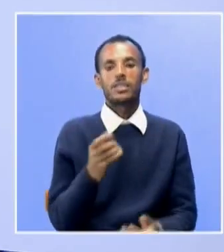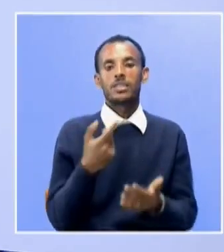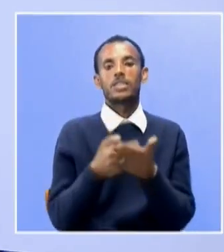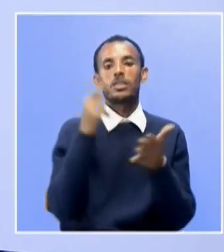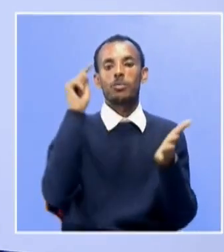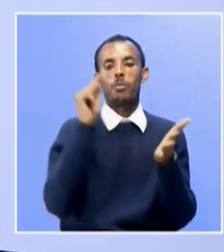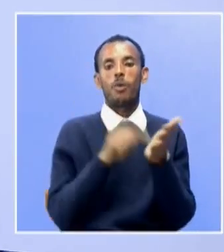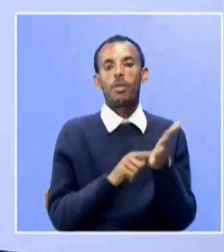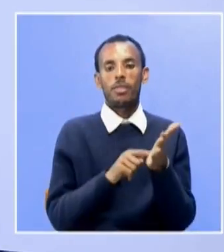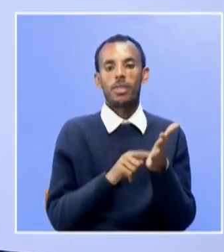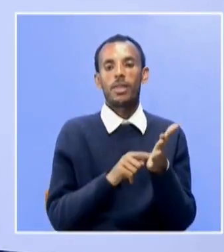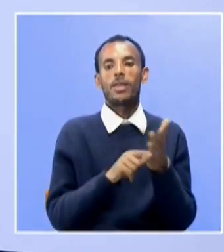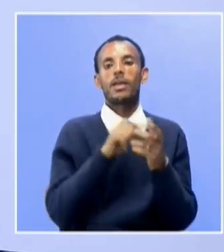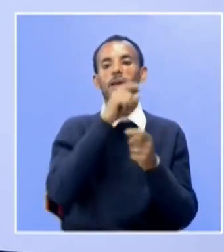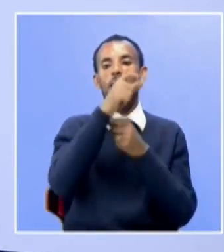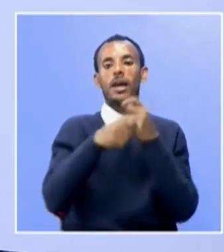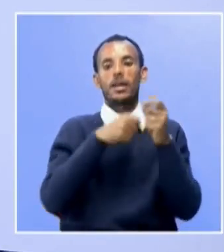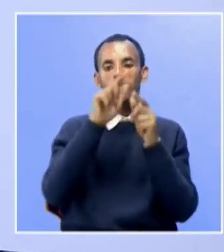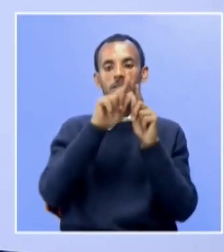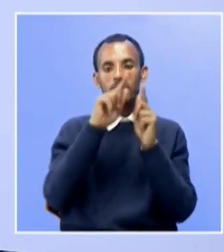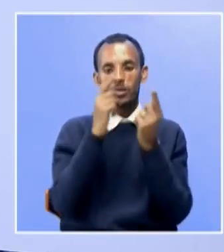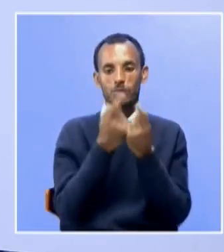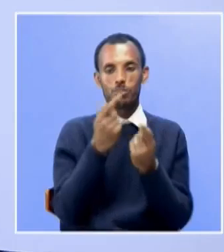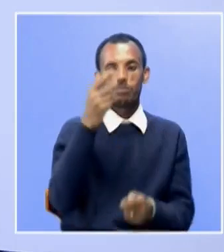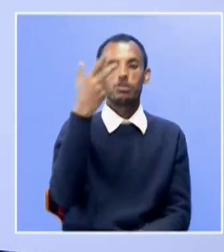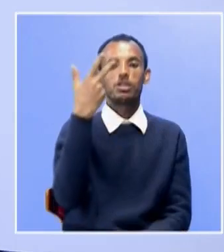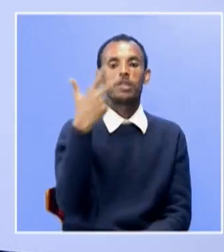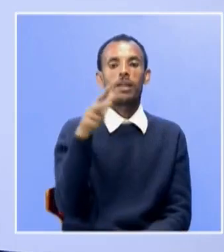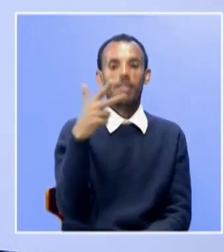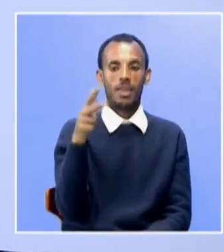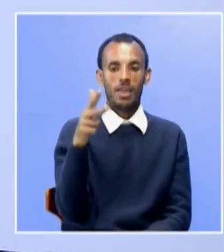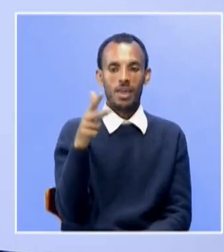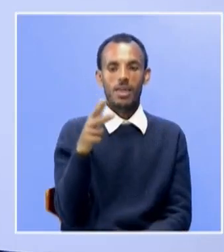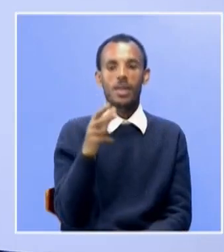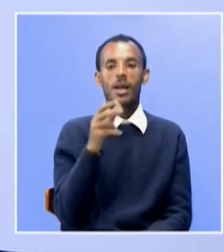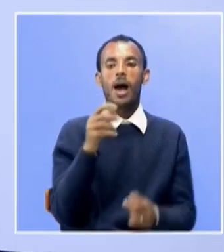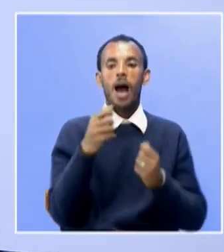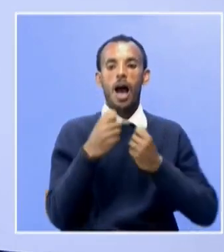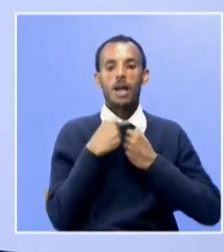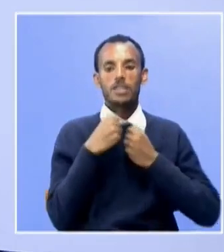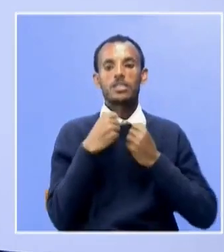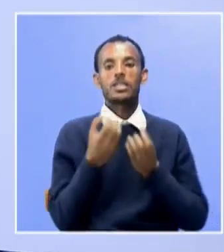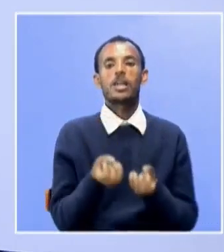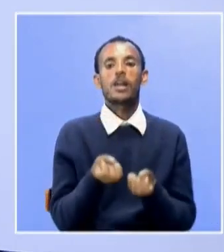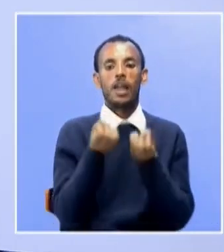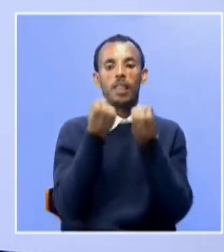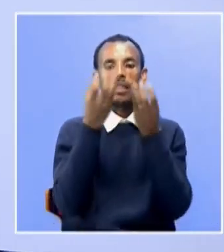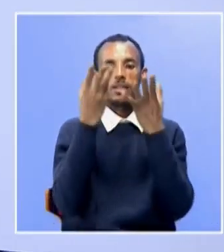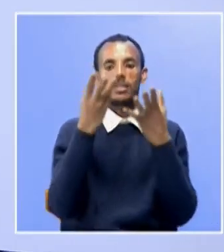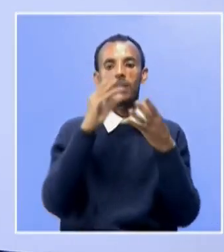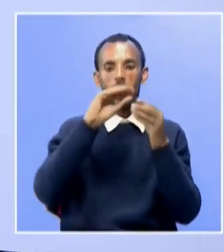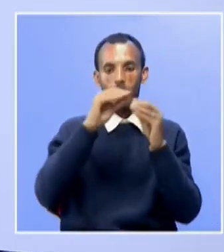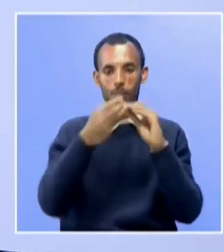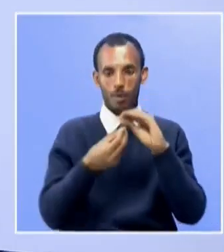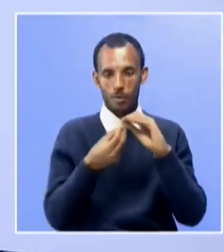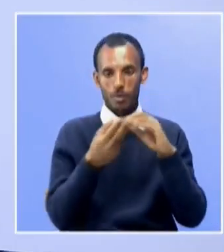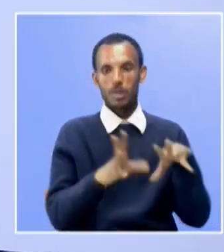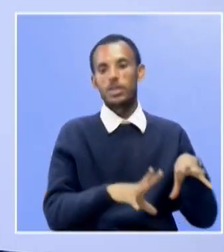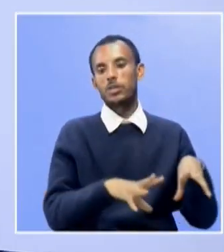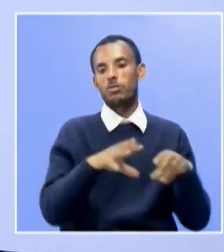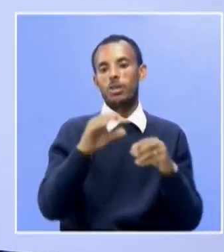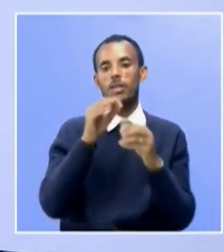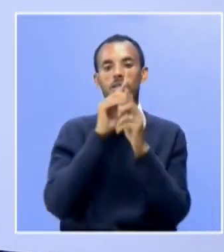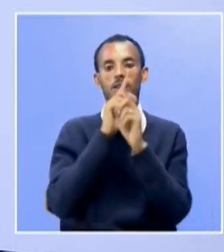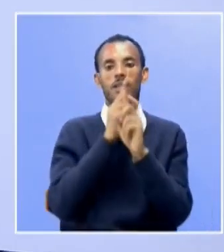represents age group 13. So age group 13 has the greatest number of students. So the answer will